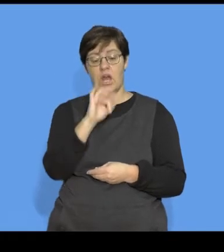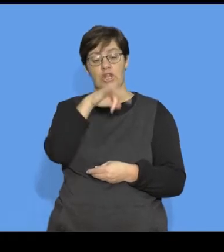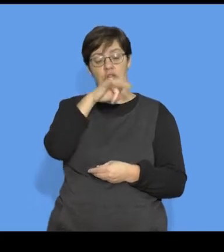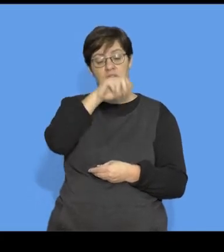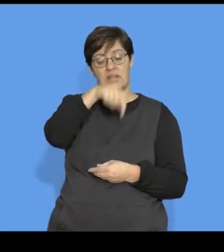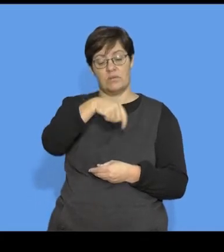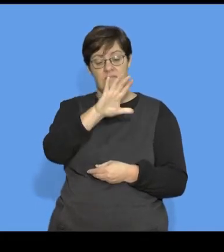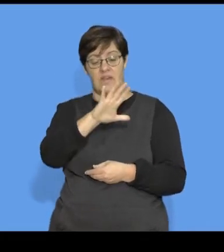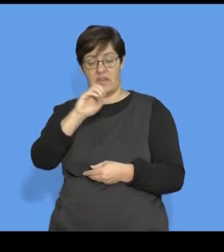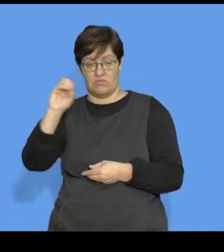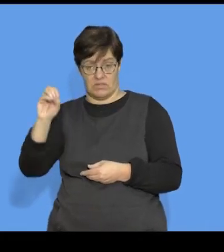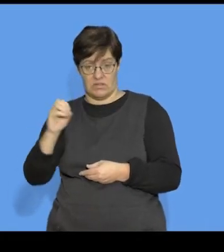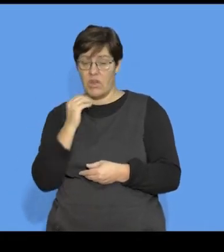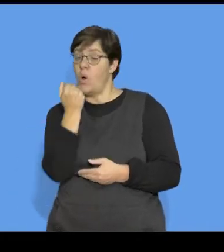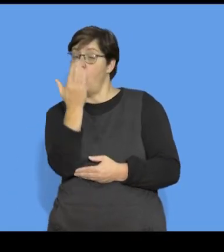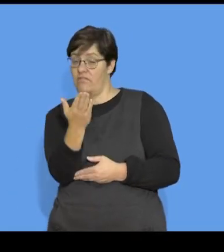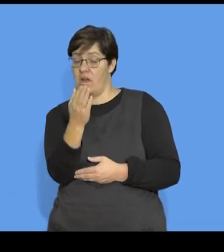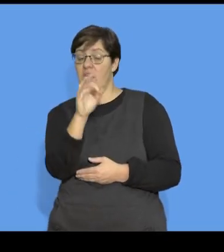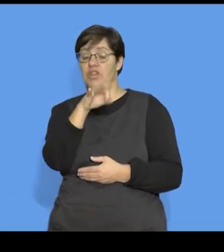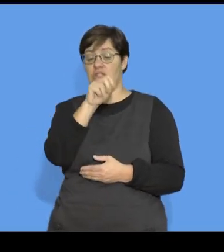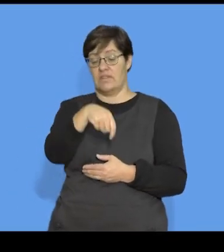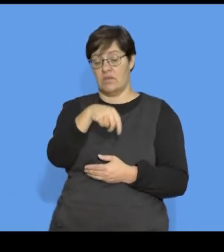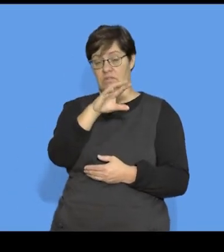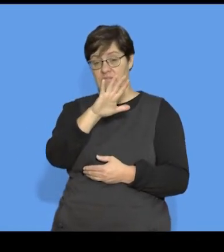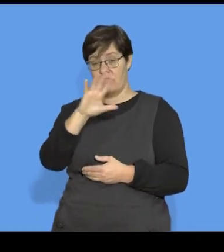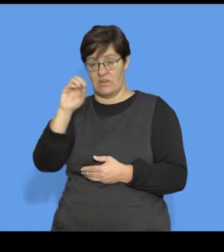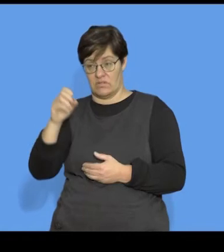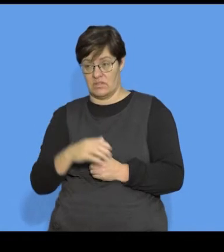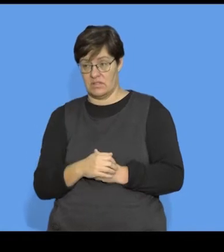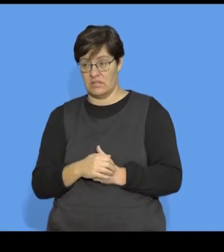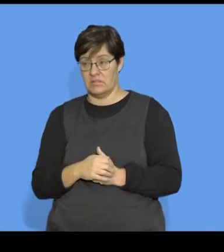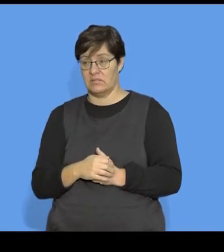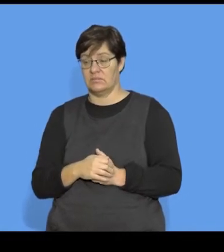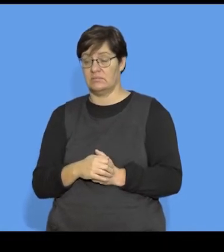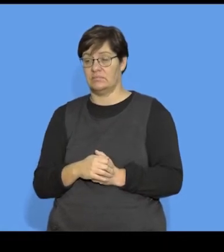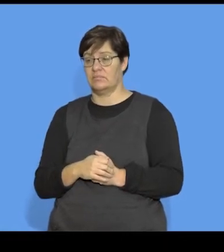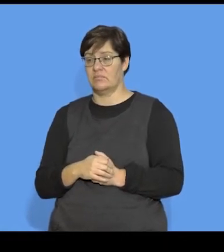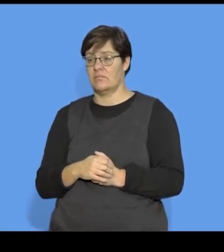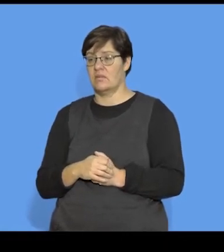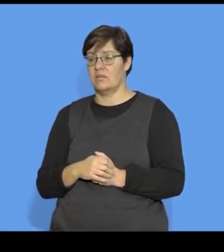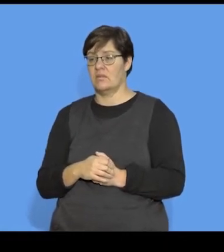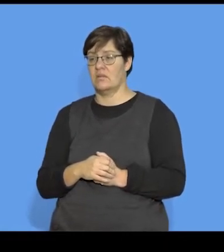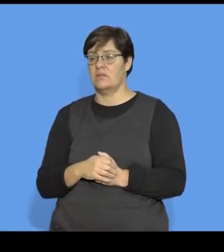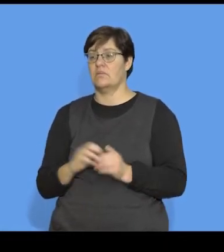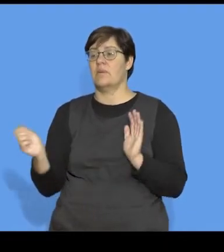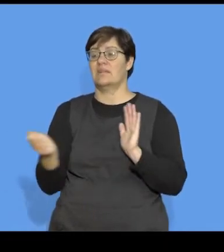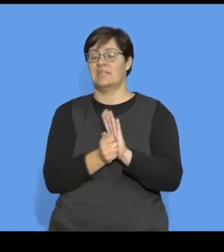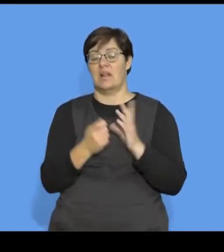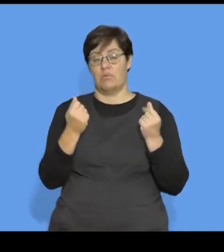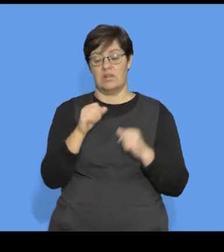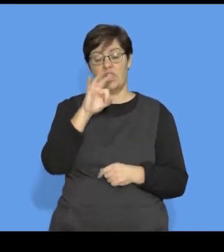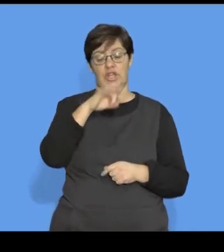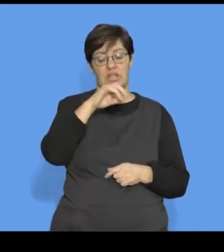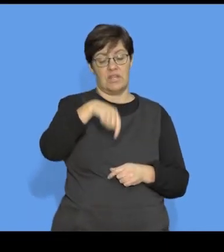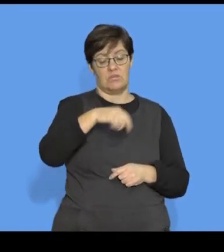Motors was 13,500. So they offered us an amount of 13,500 as our trade-in. So that is my